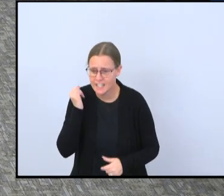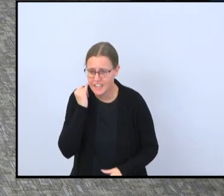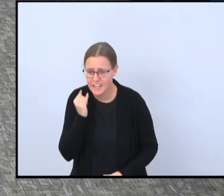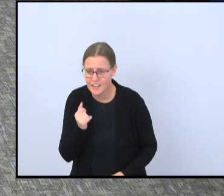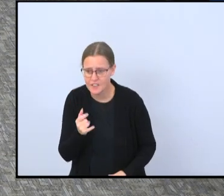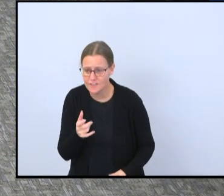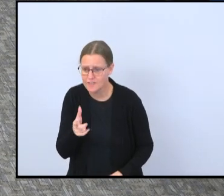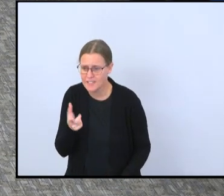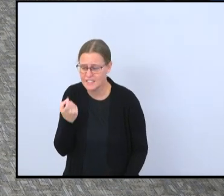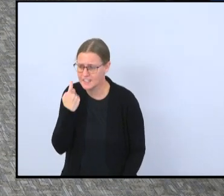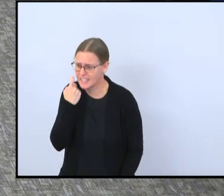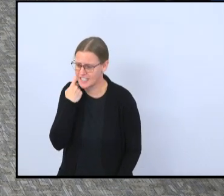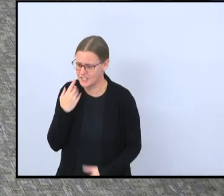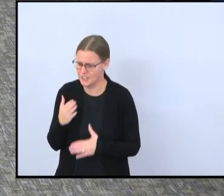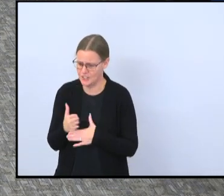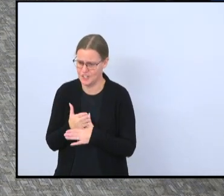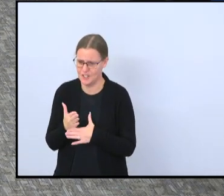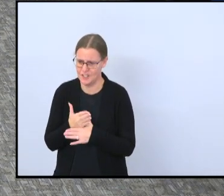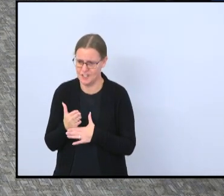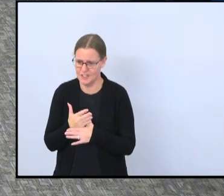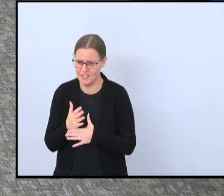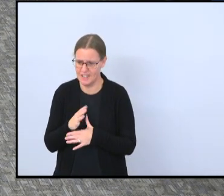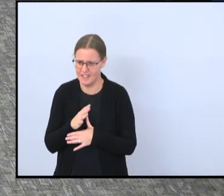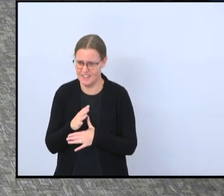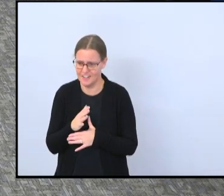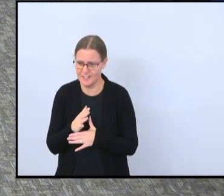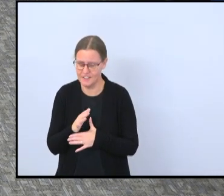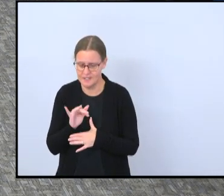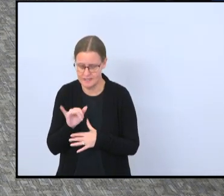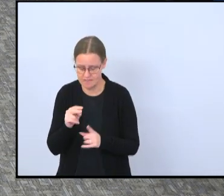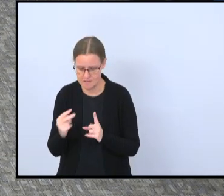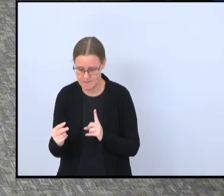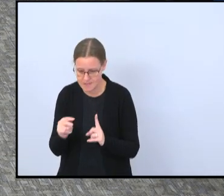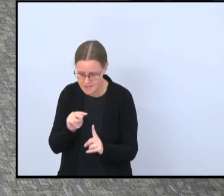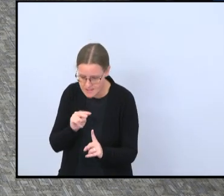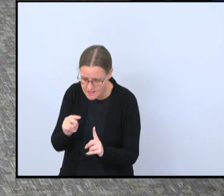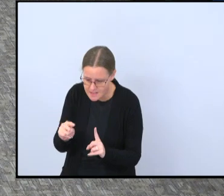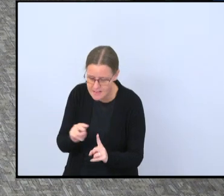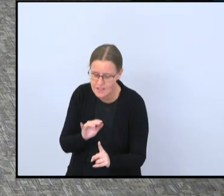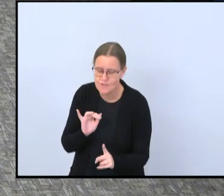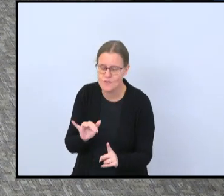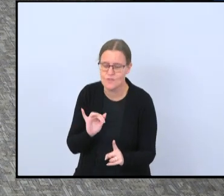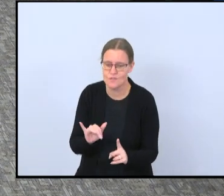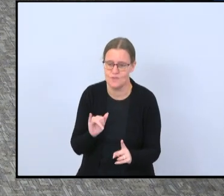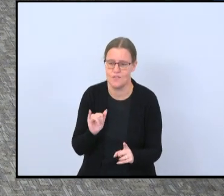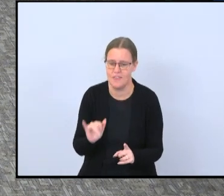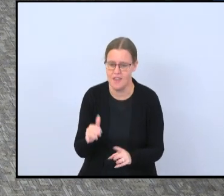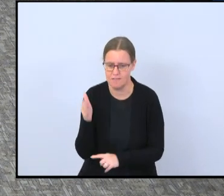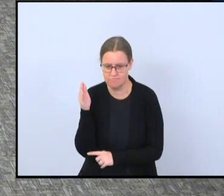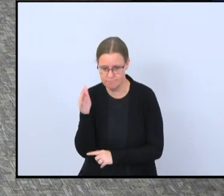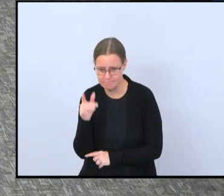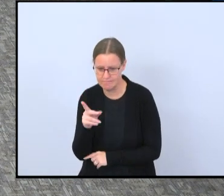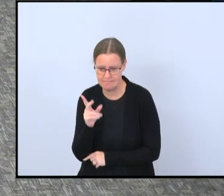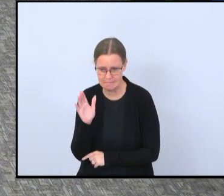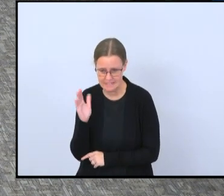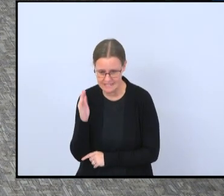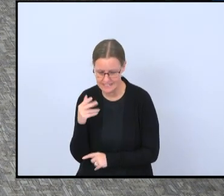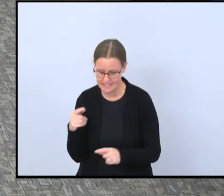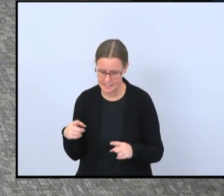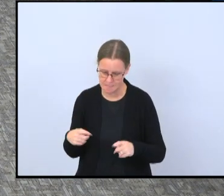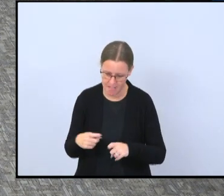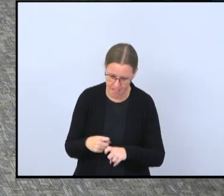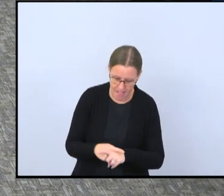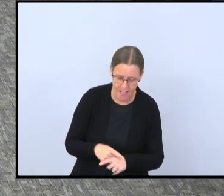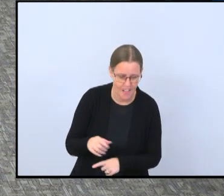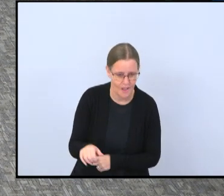like he just shared right now, putting into perspective that really complicated presentation, for any of the other moments that he's brought